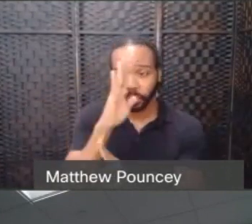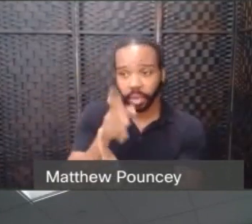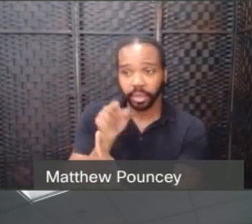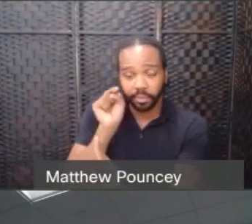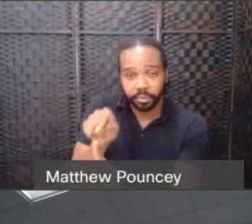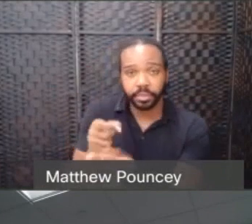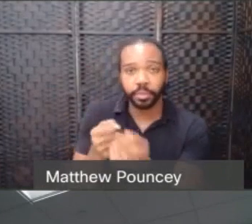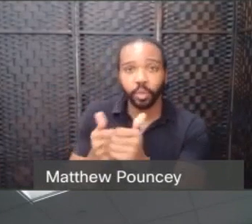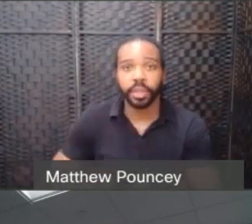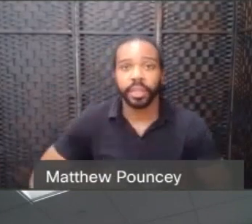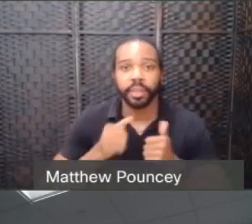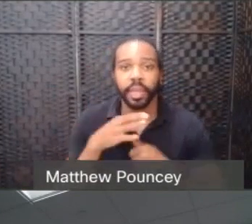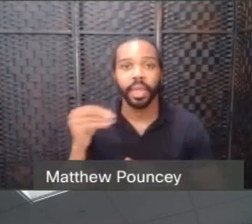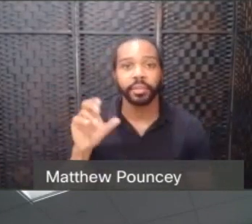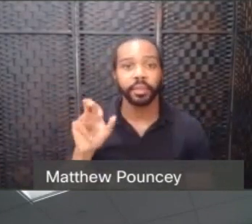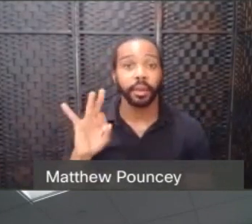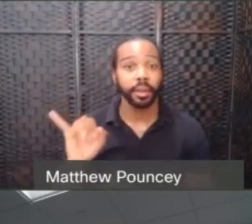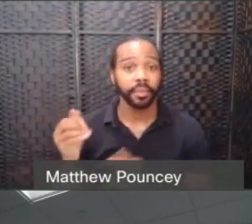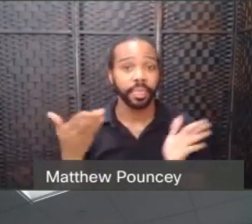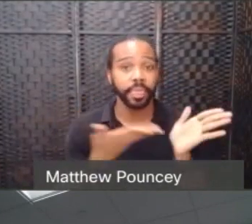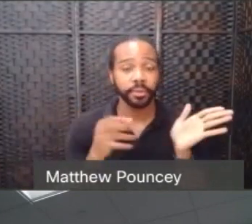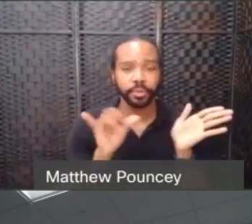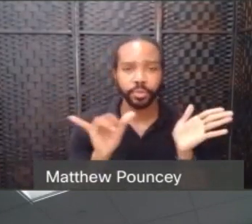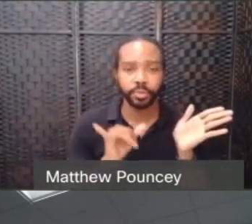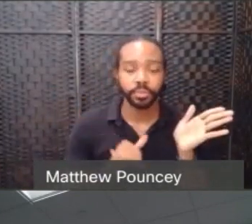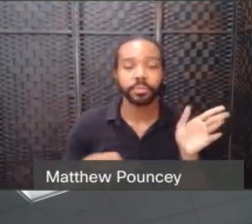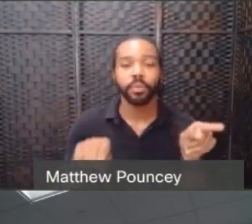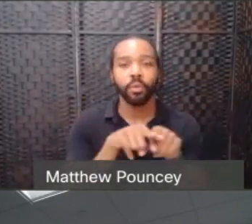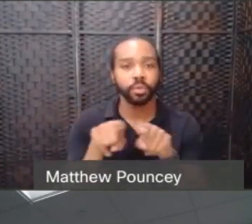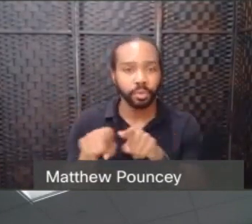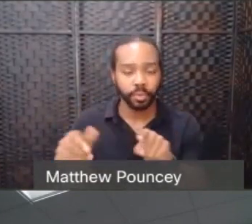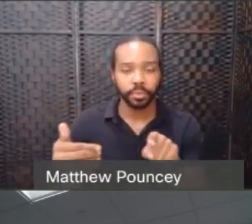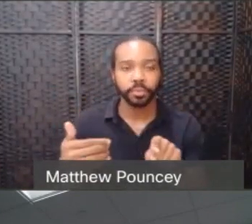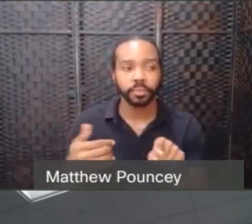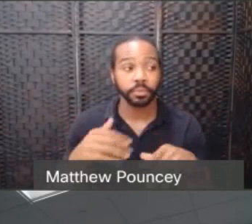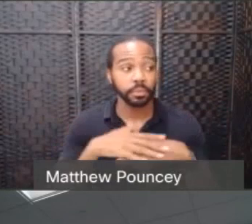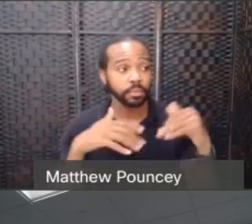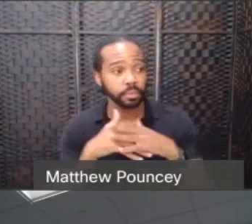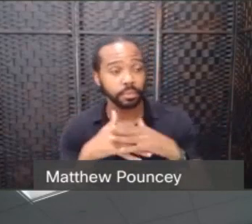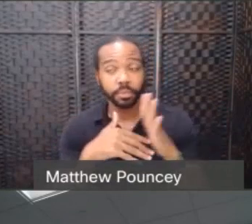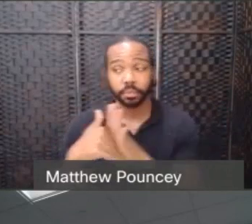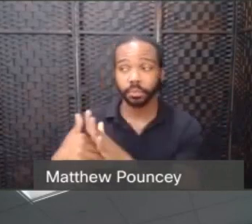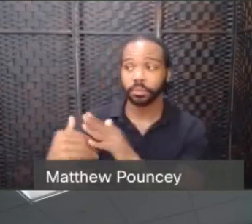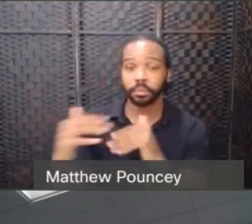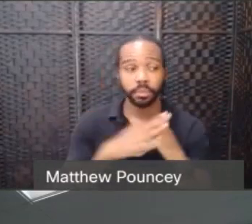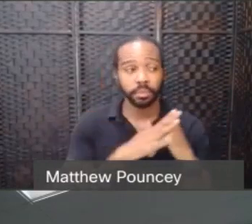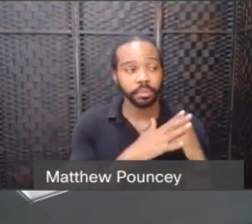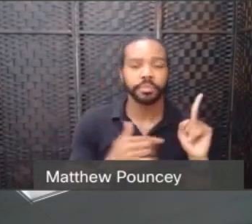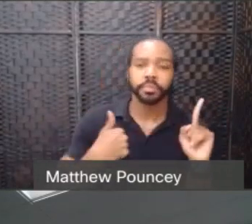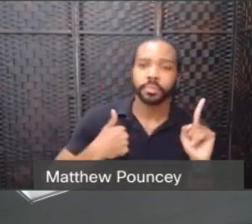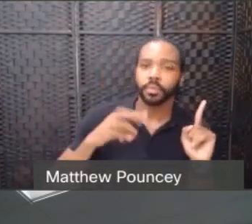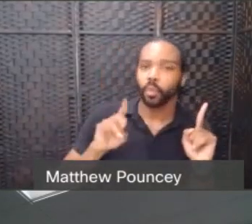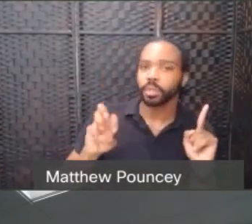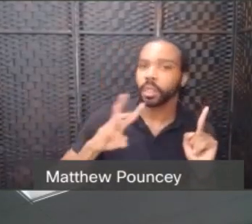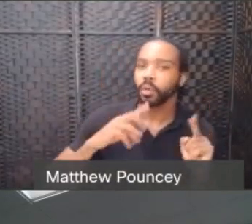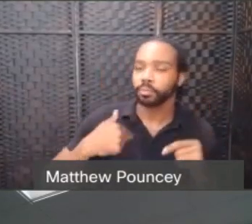and CRFs. In addition, I will also, sorry, go ahead, Winslow. No, I was just going to